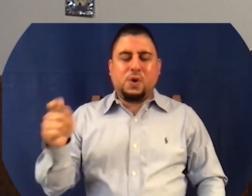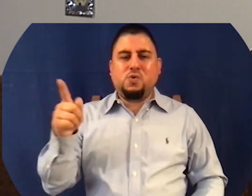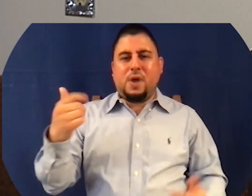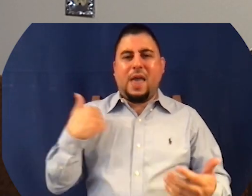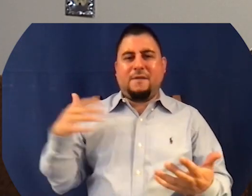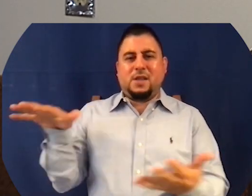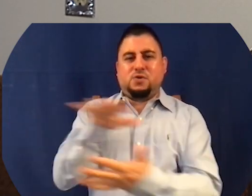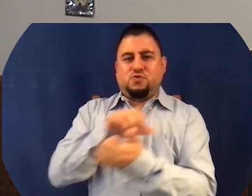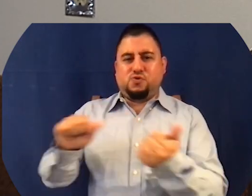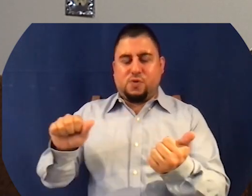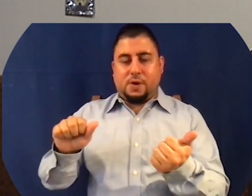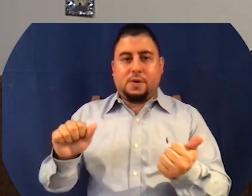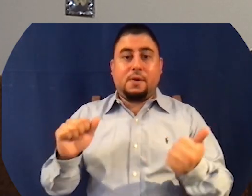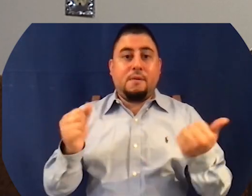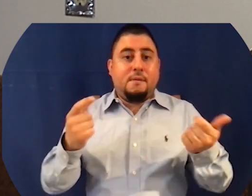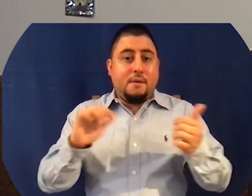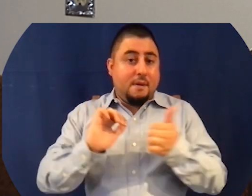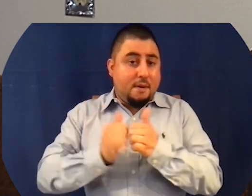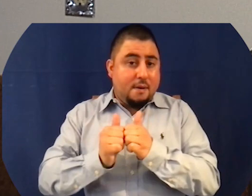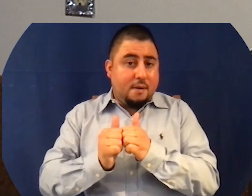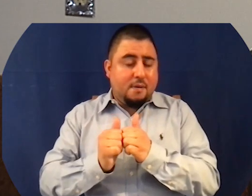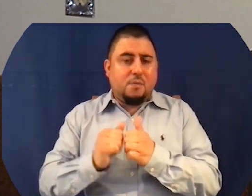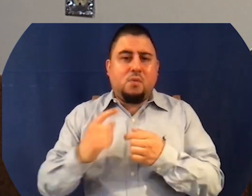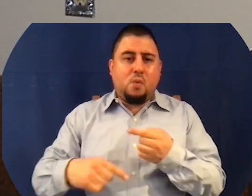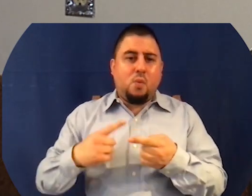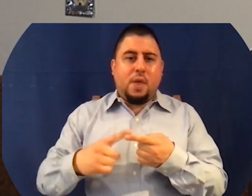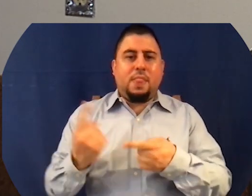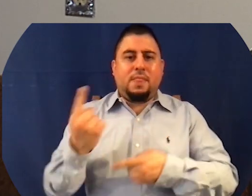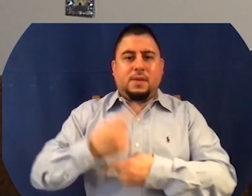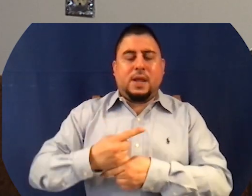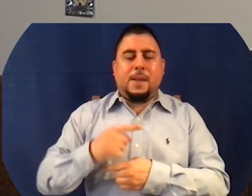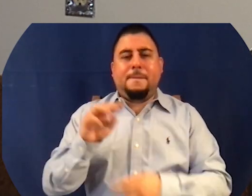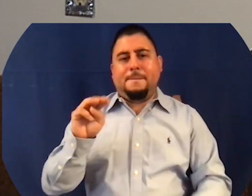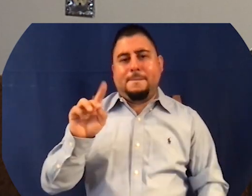smashed as on the day of Midian.